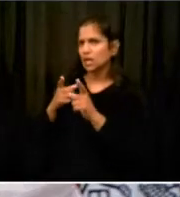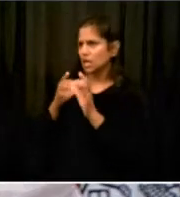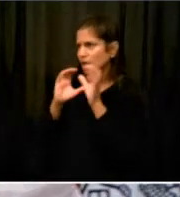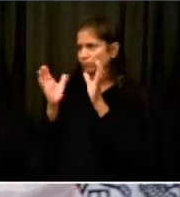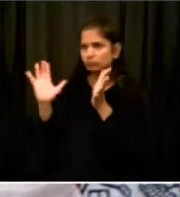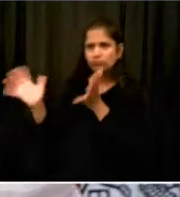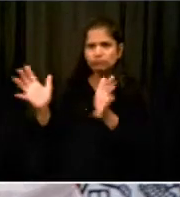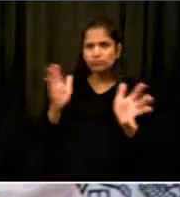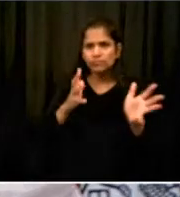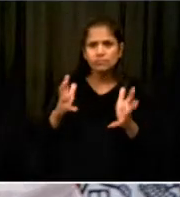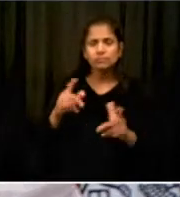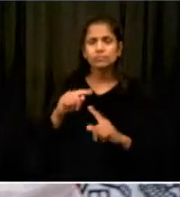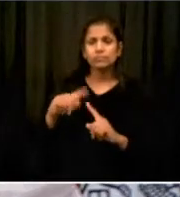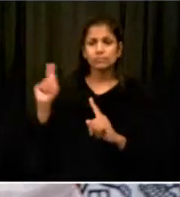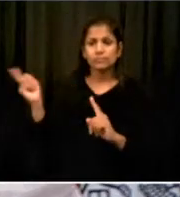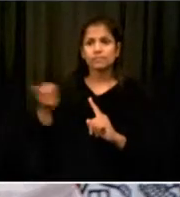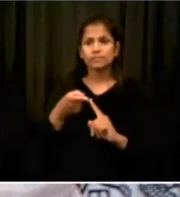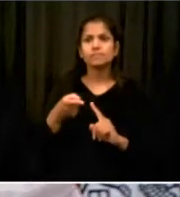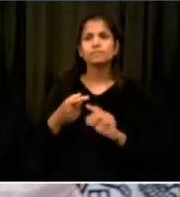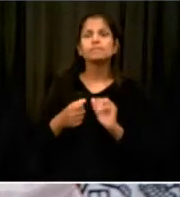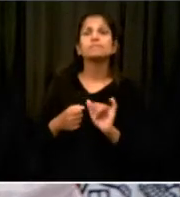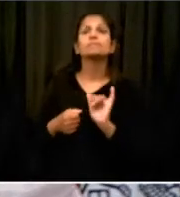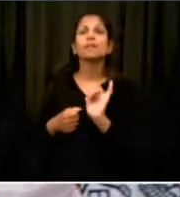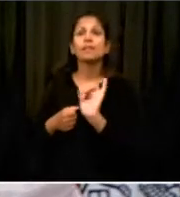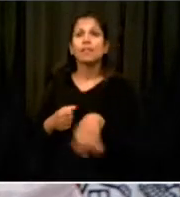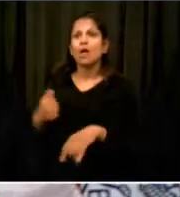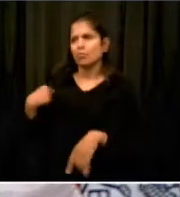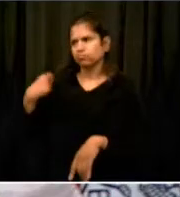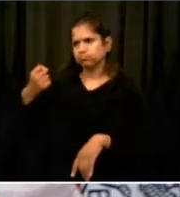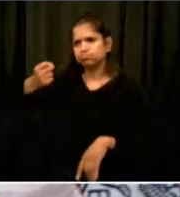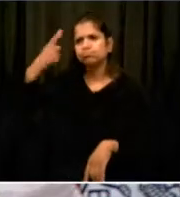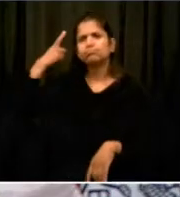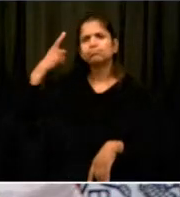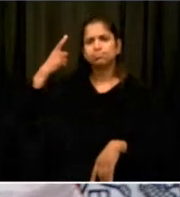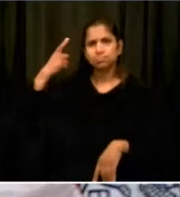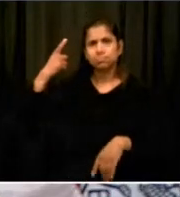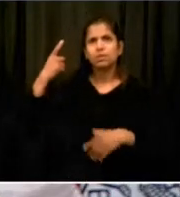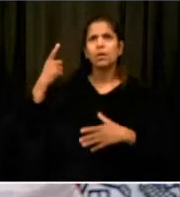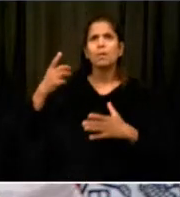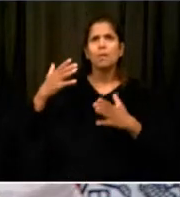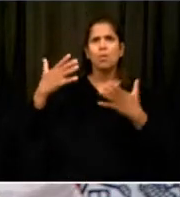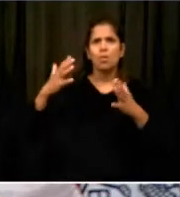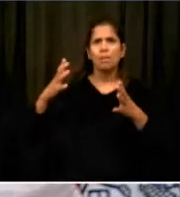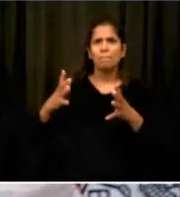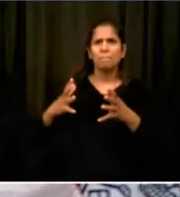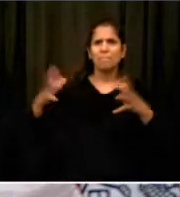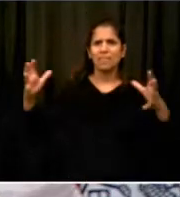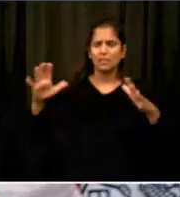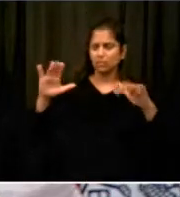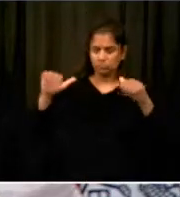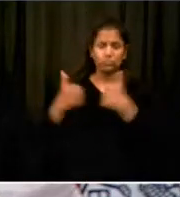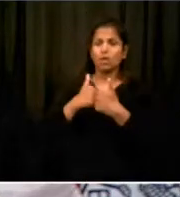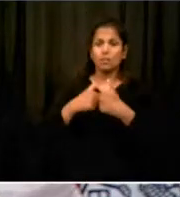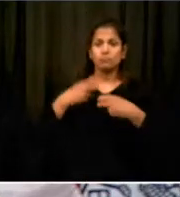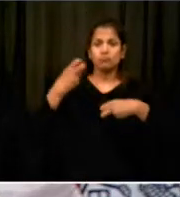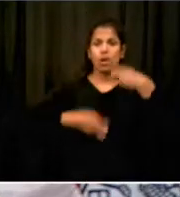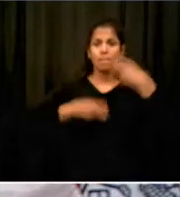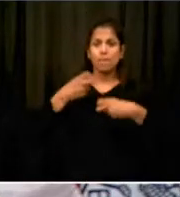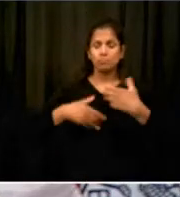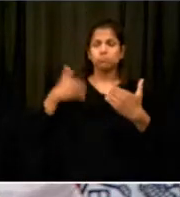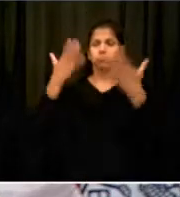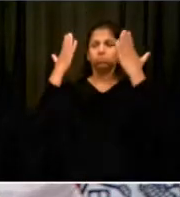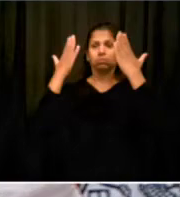the challenge is 10 or 12 Republican senators who could be moved most